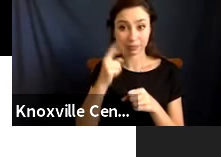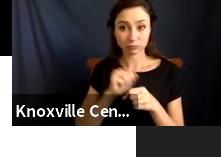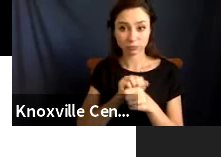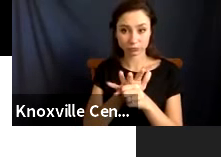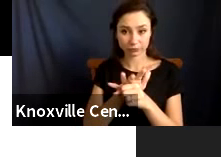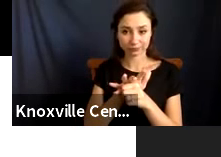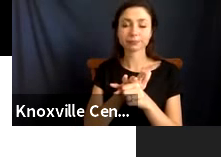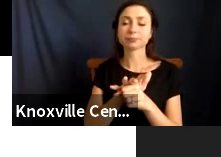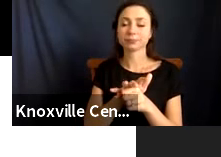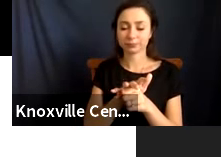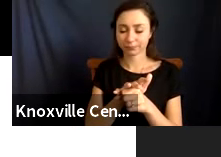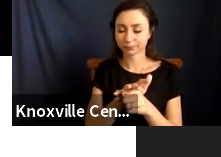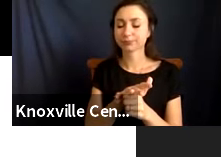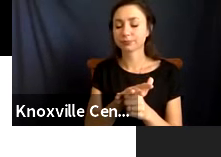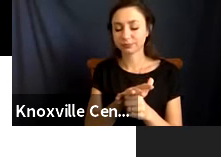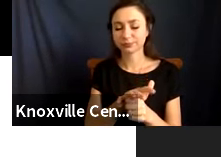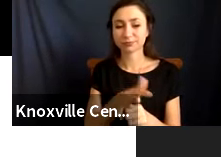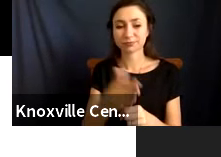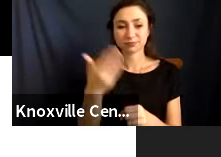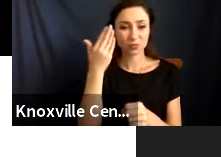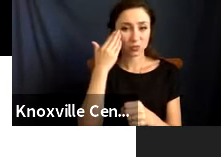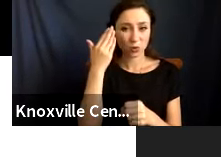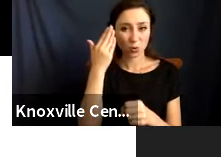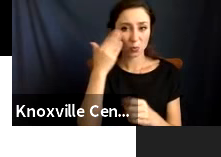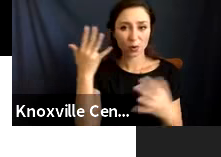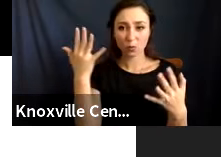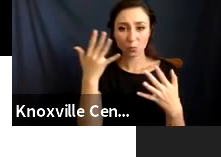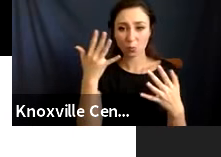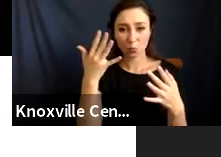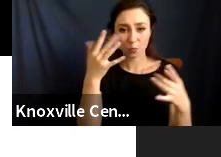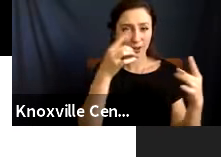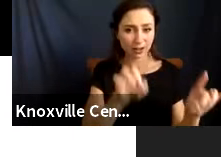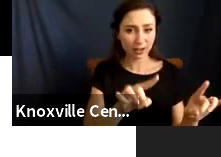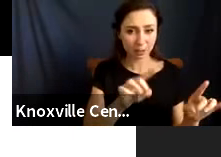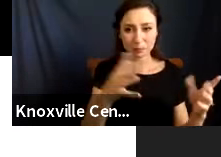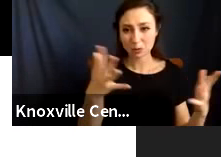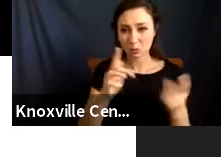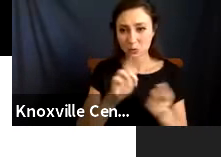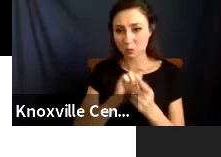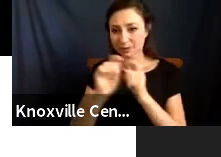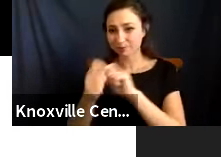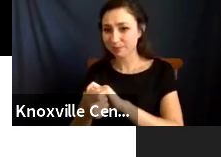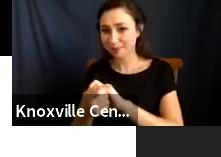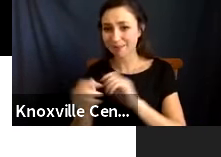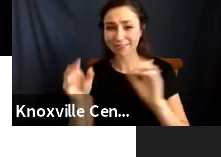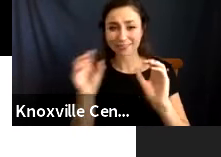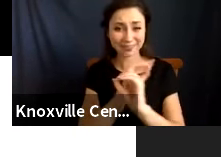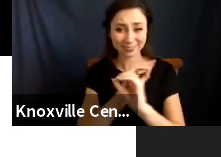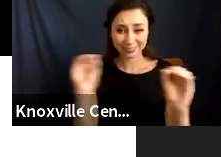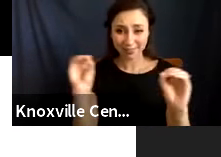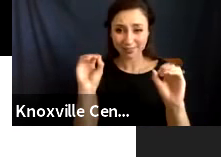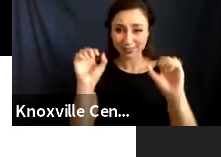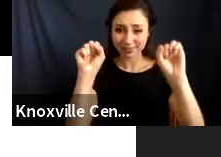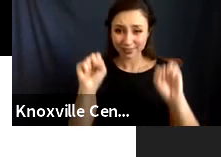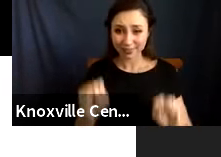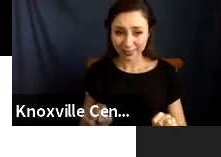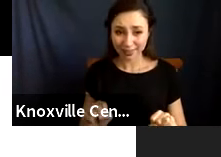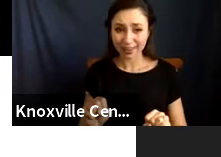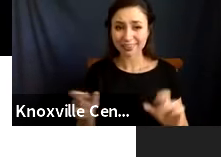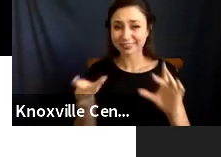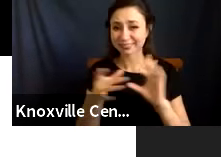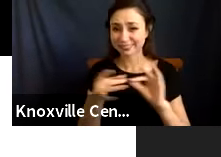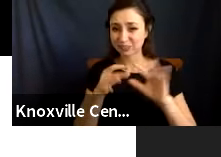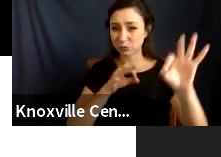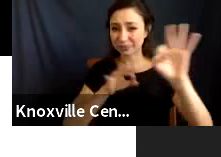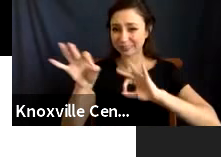in knowing what was in effect or what changed, there is nothing that I can really say to